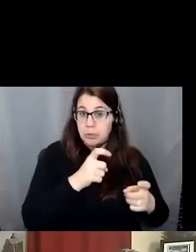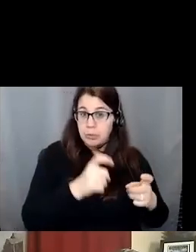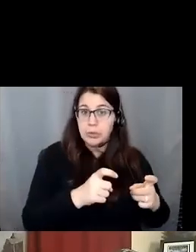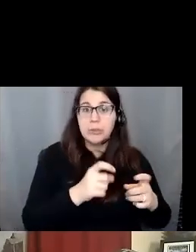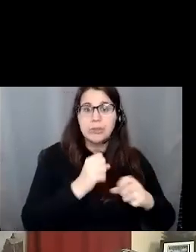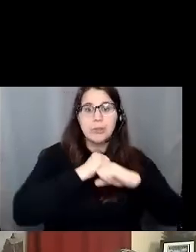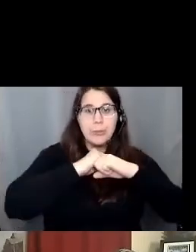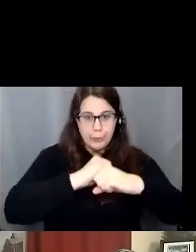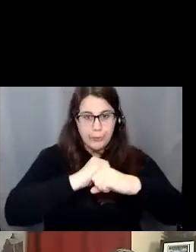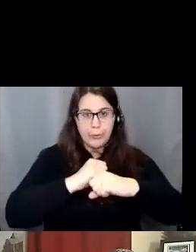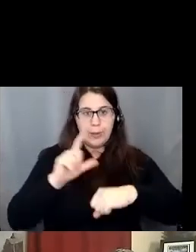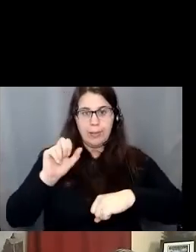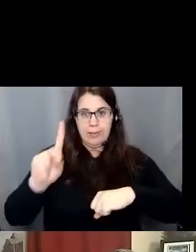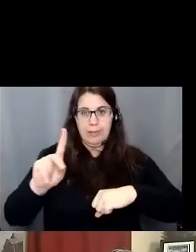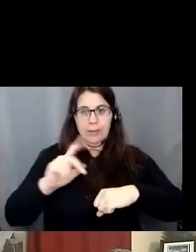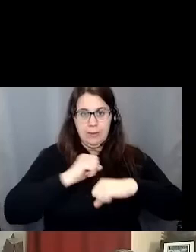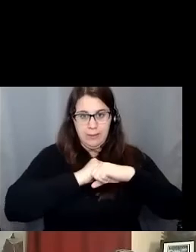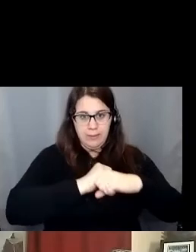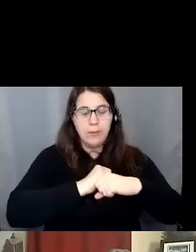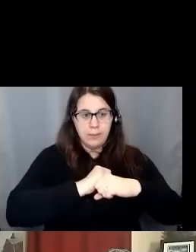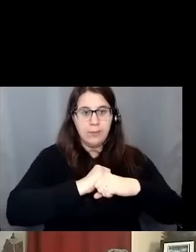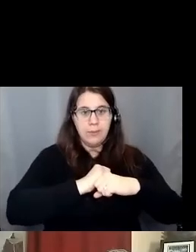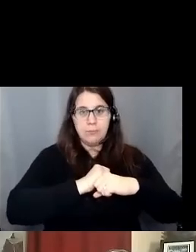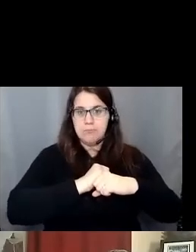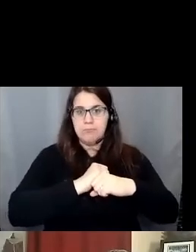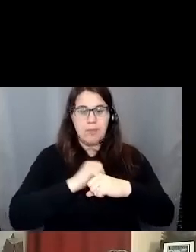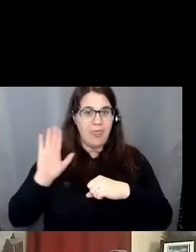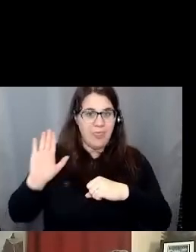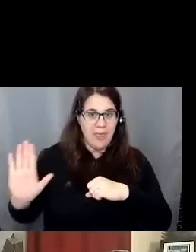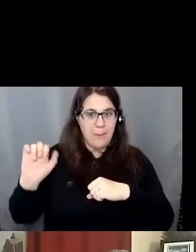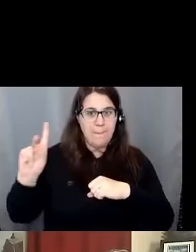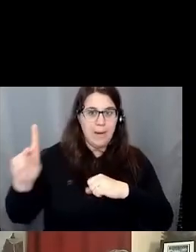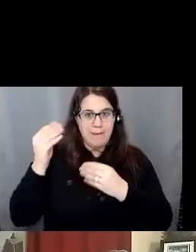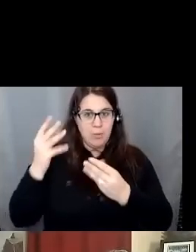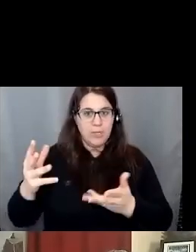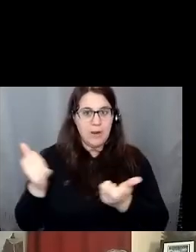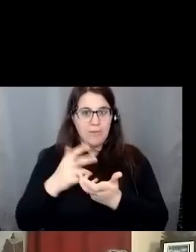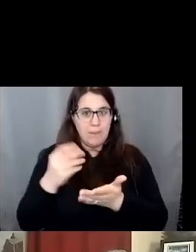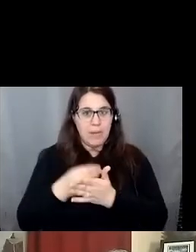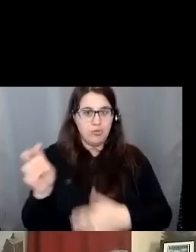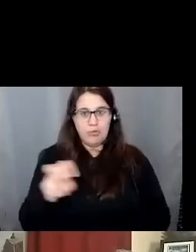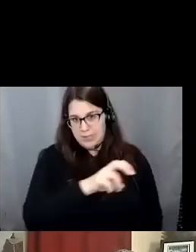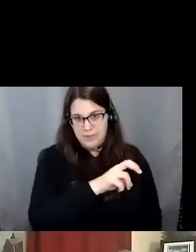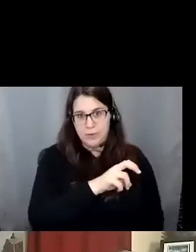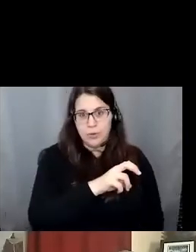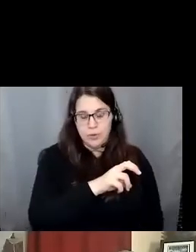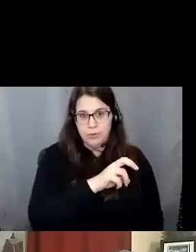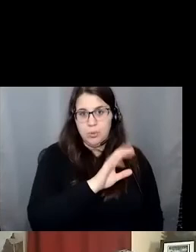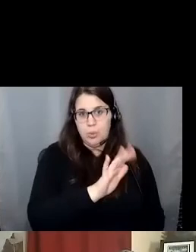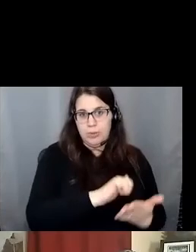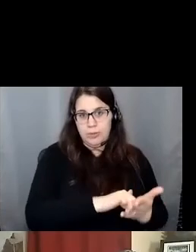link that gives them the ability to put in some banking information to make an electronic transfer to this